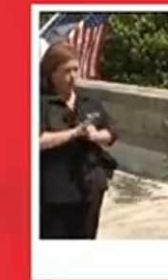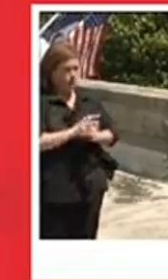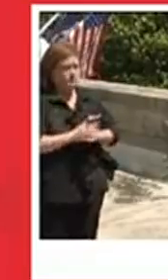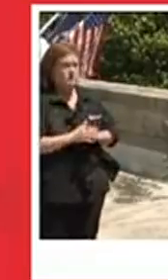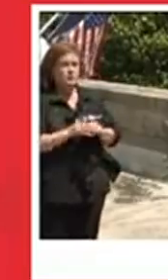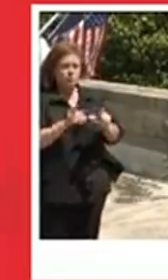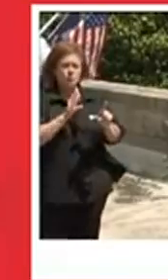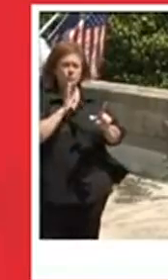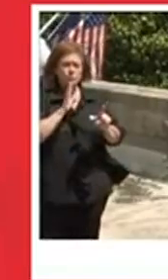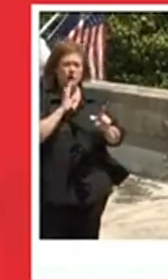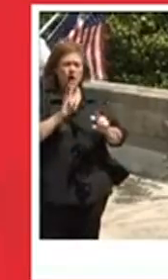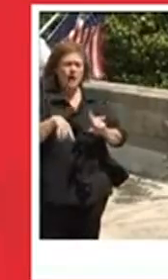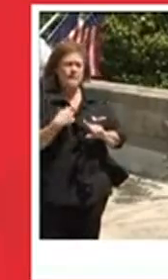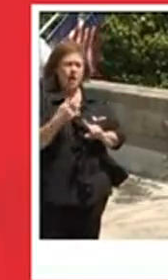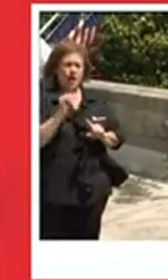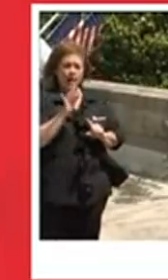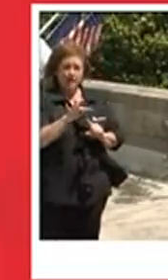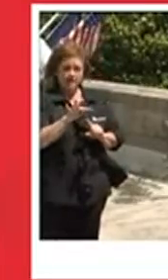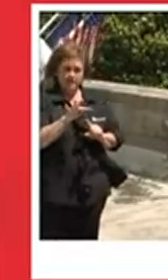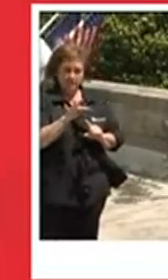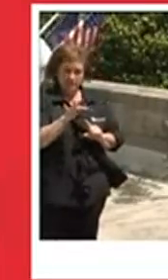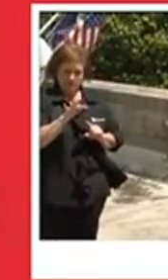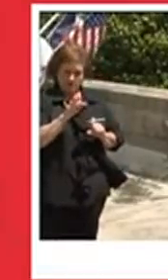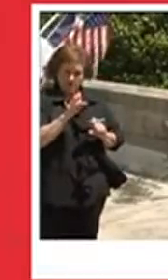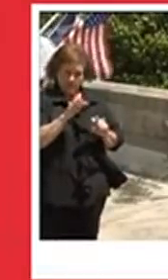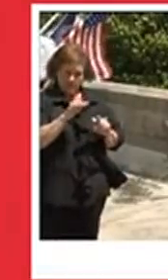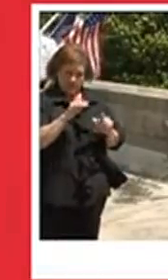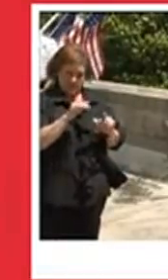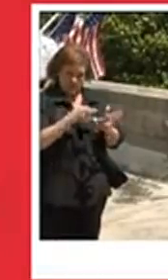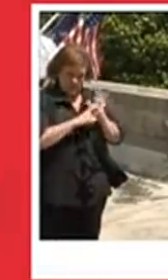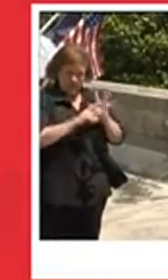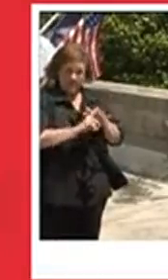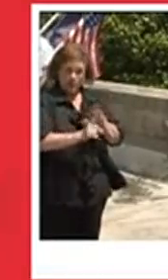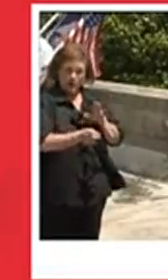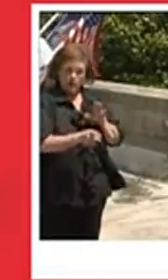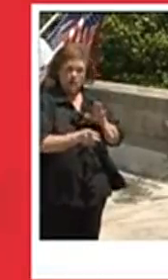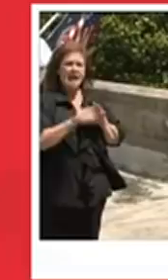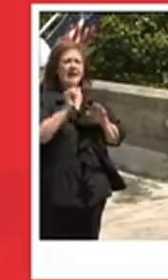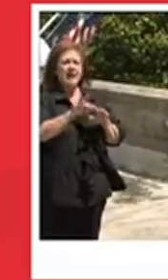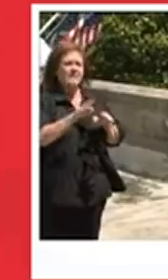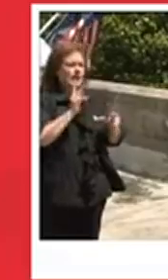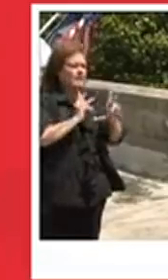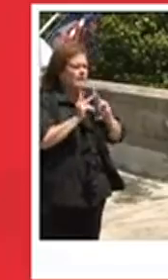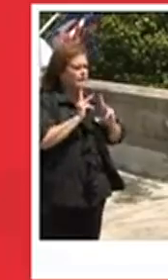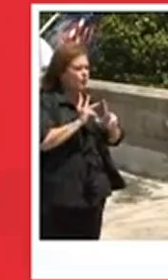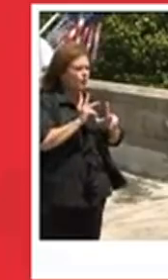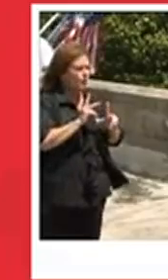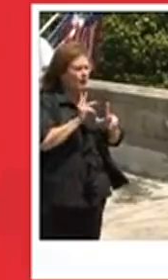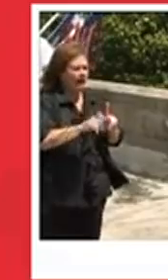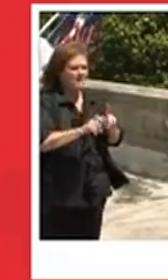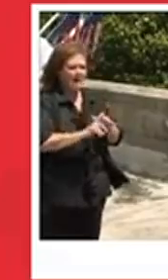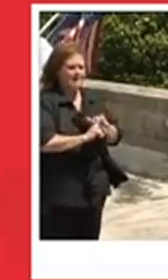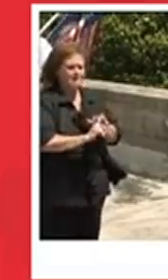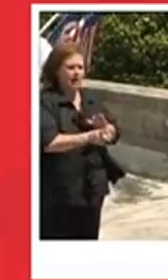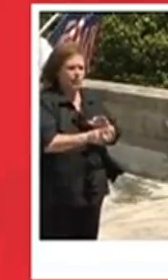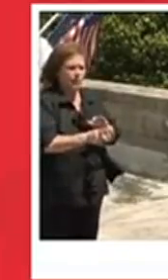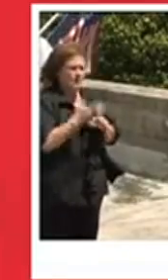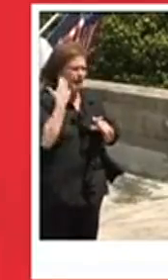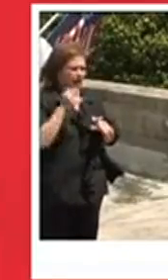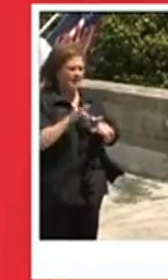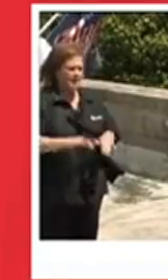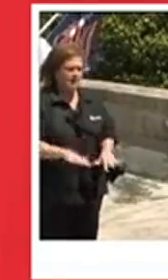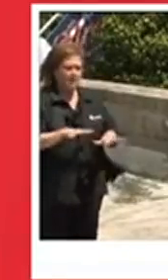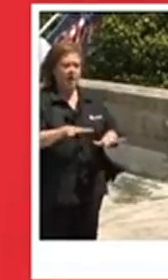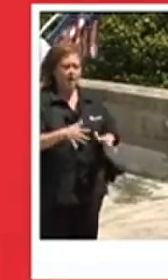Sure, so you're talking about if we call for an evacuation? Of a flooding area, people need to be evacuated in certain areas. Well, if